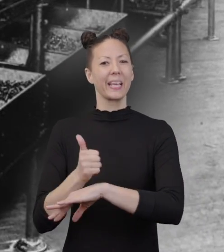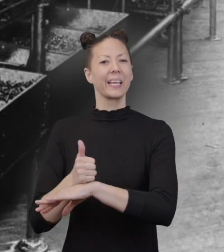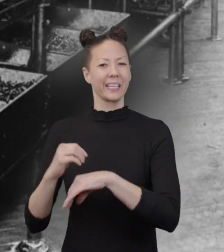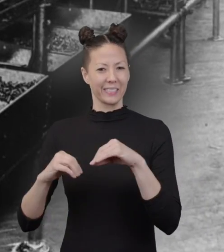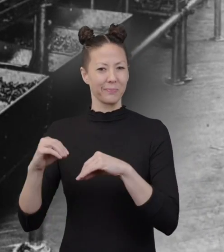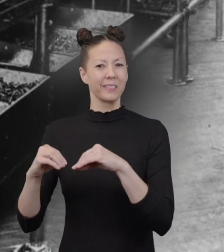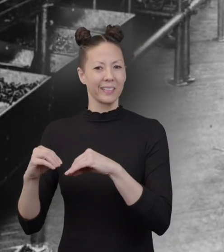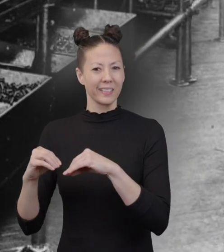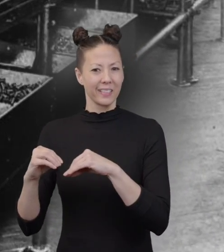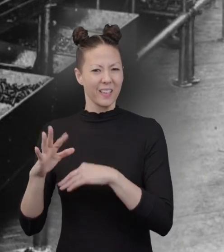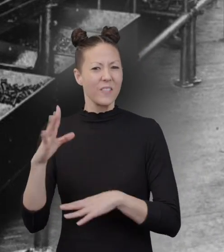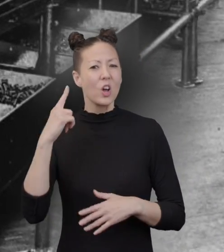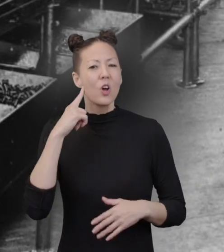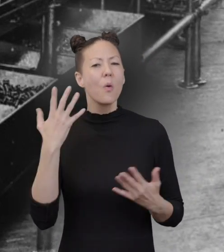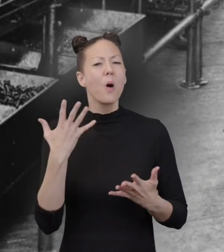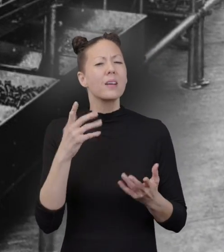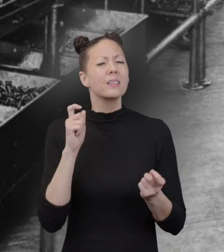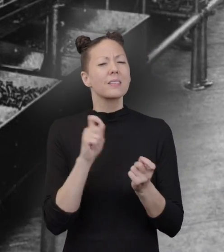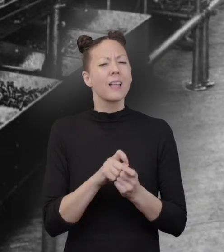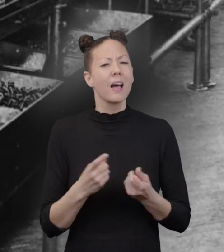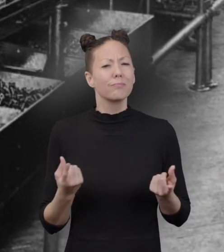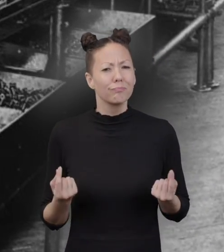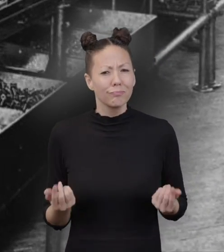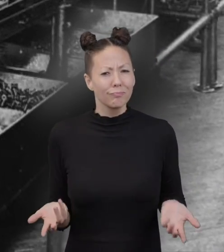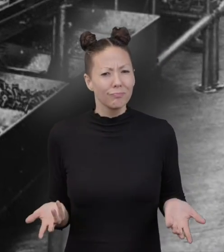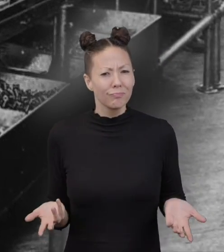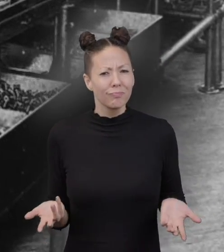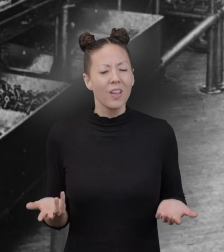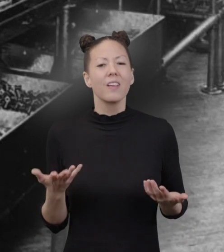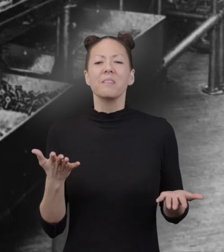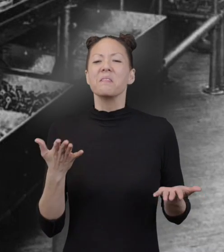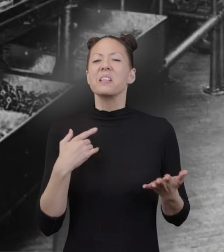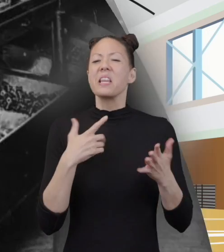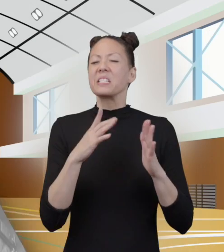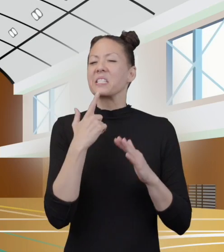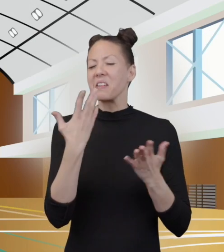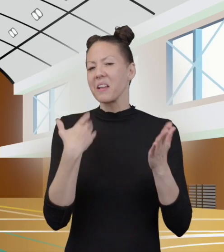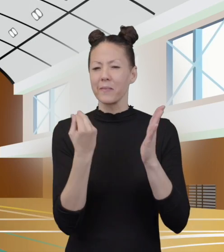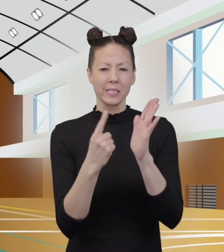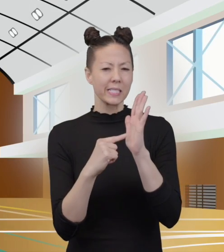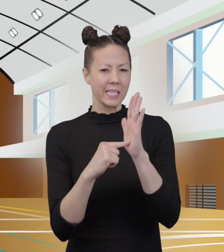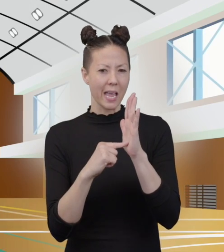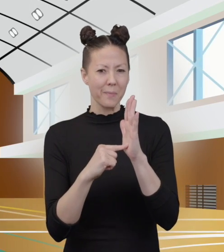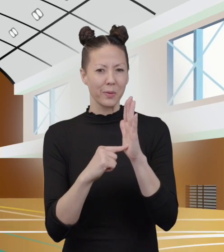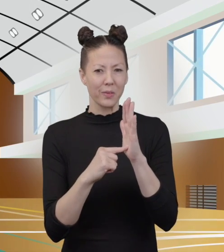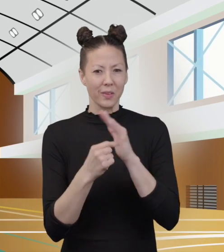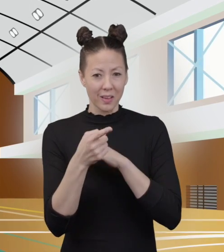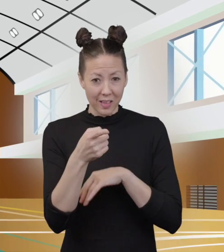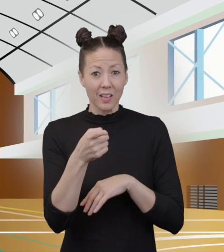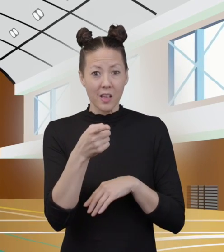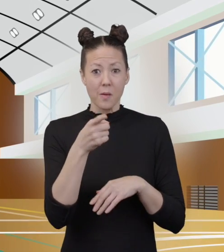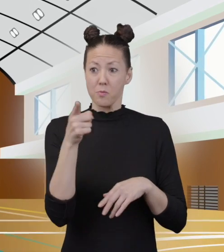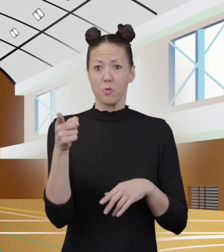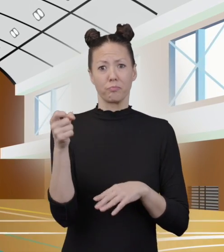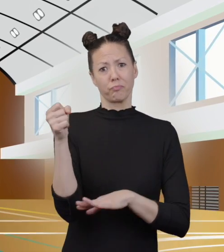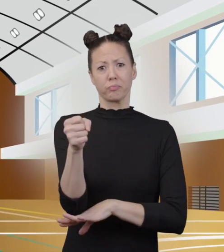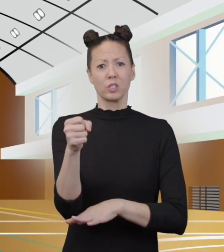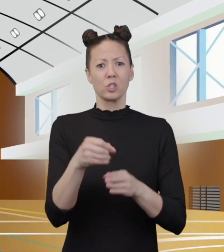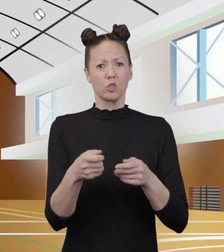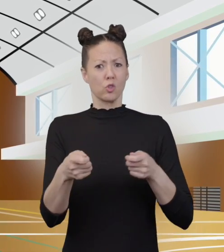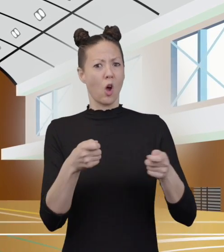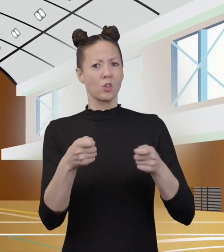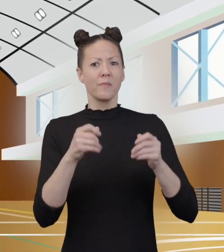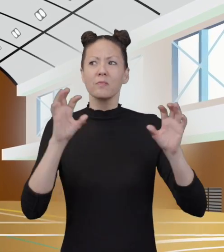have heard of it, but what exactly is it? Well, let's say, for example, that you're put in charge of decorating the